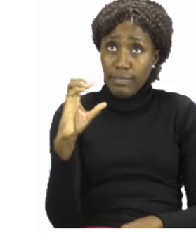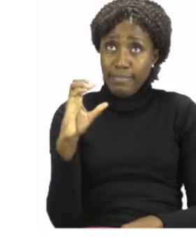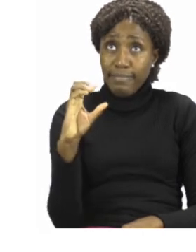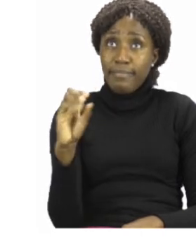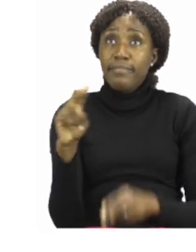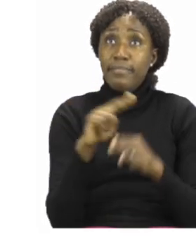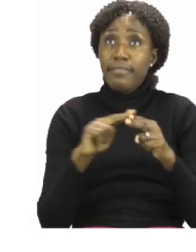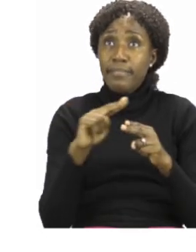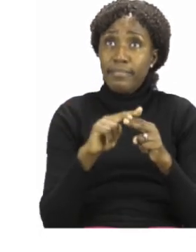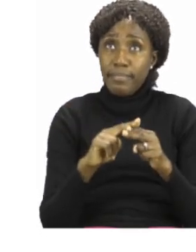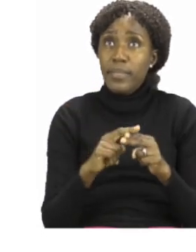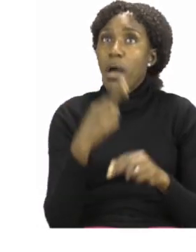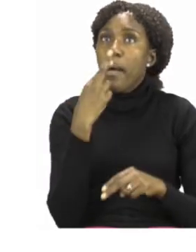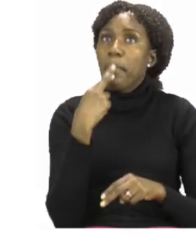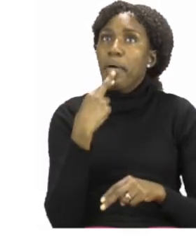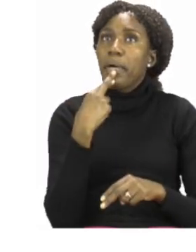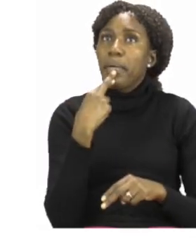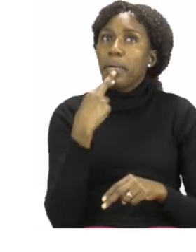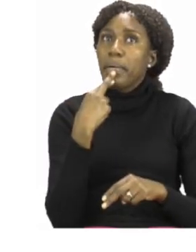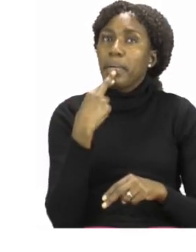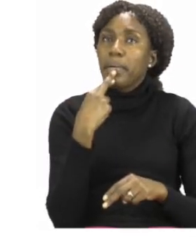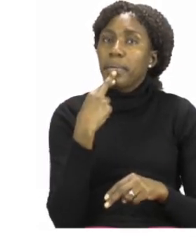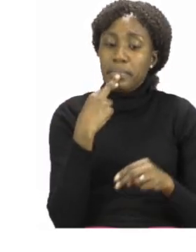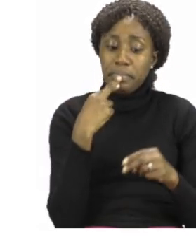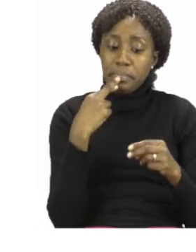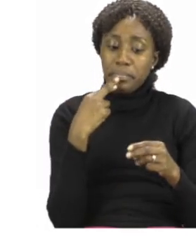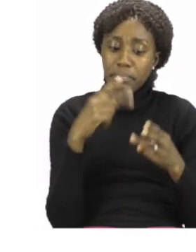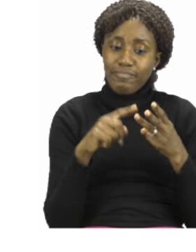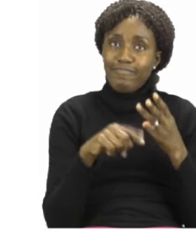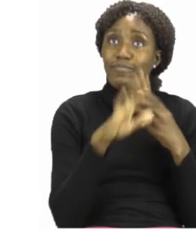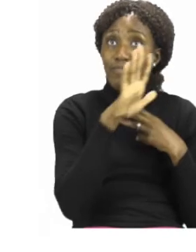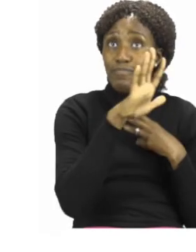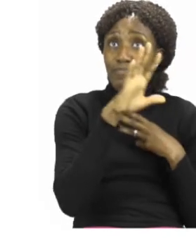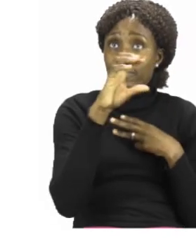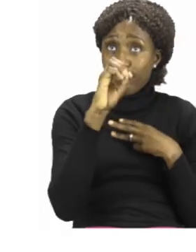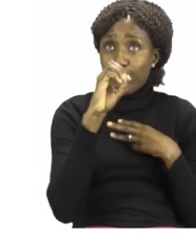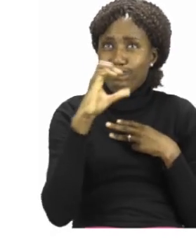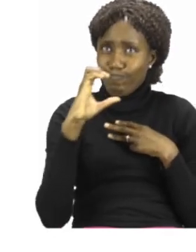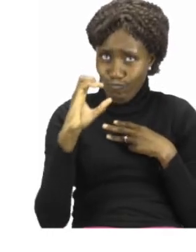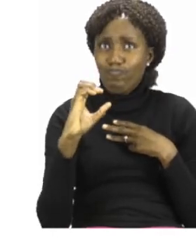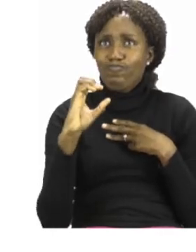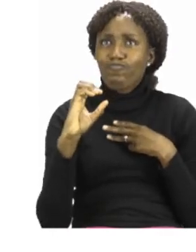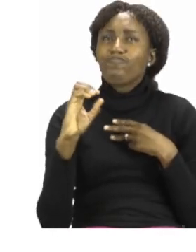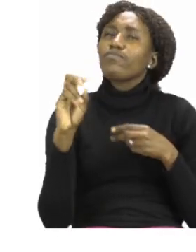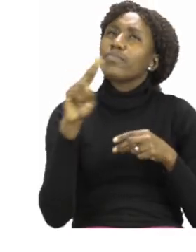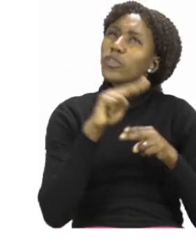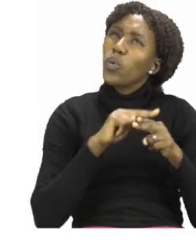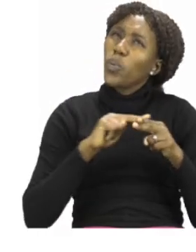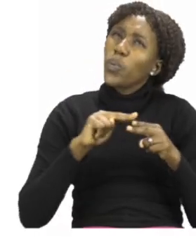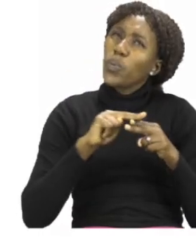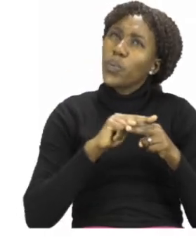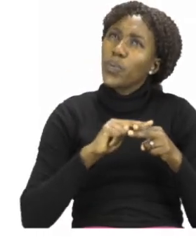to be using red. And last but not least, for all the 50-cent